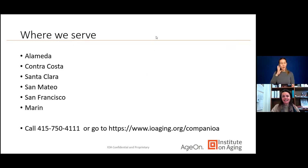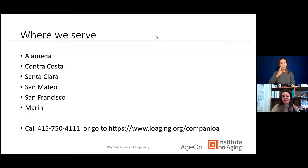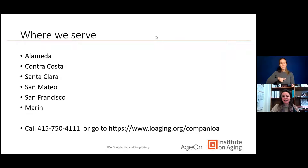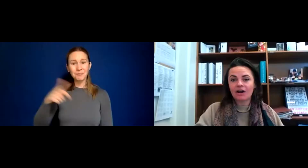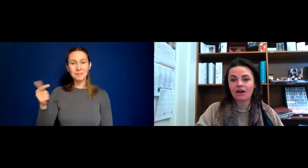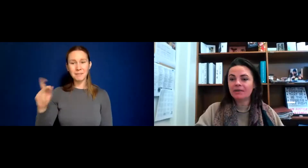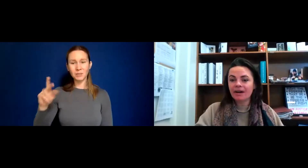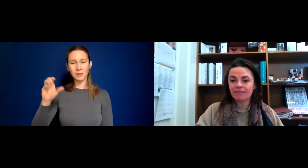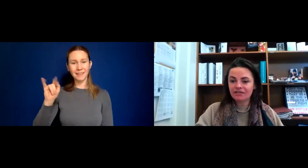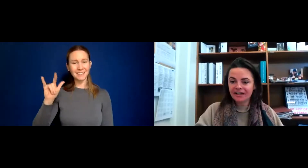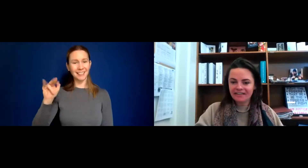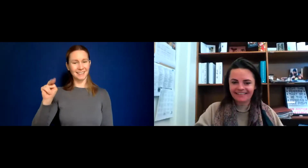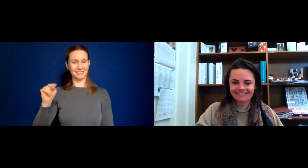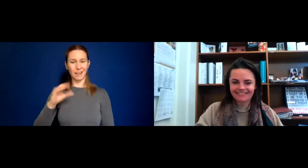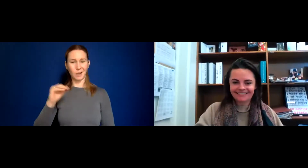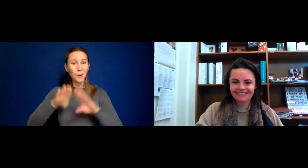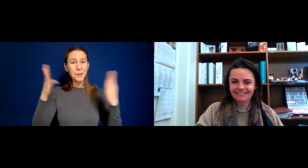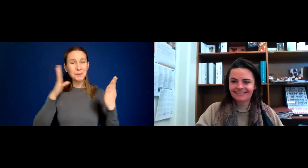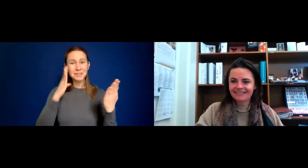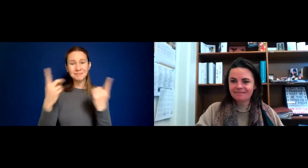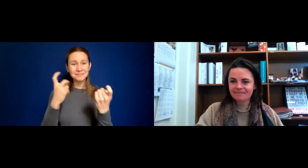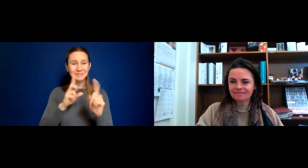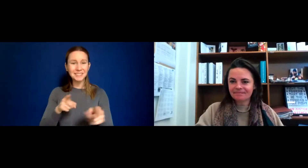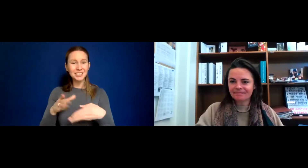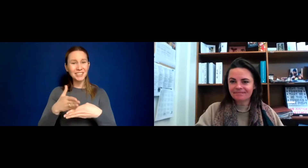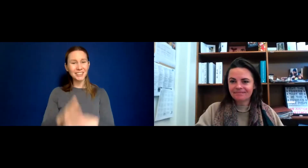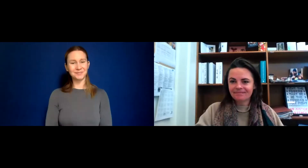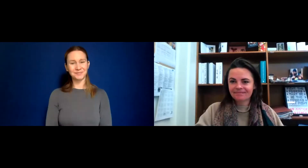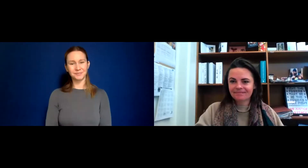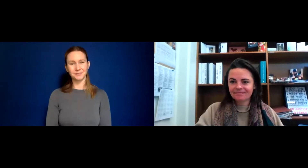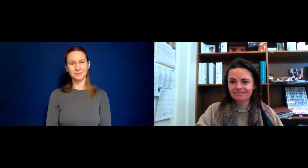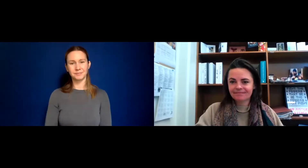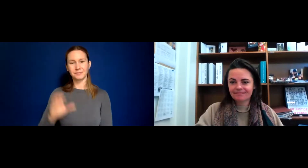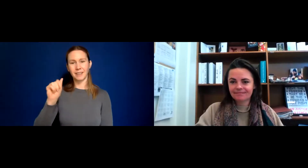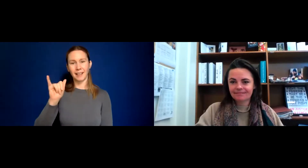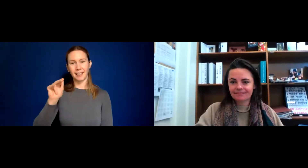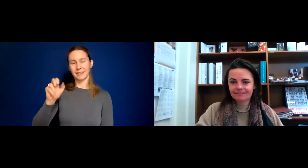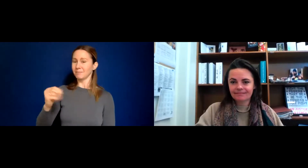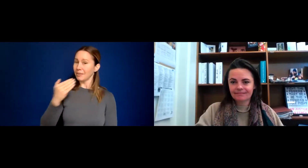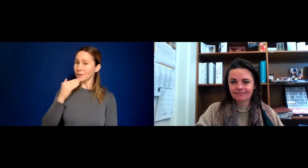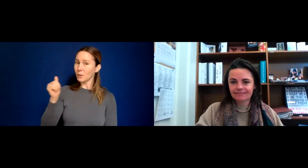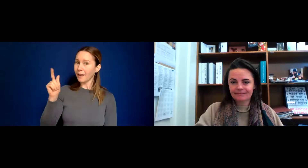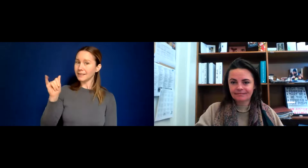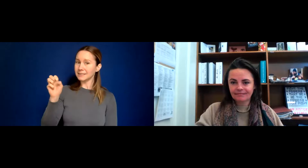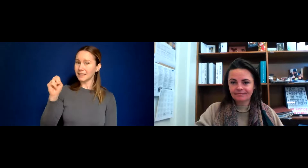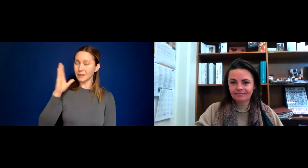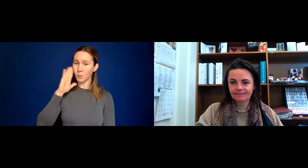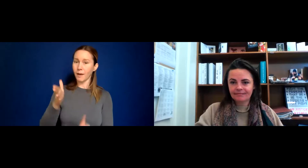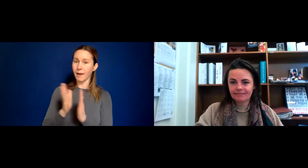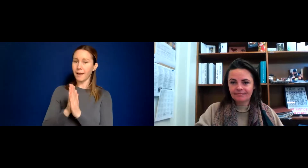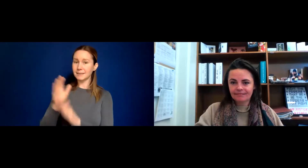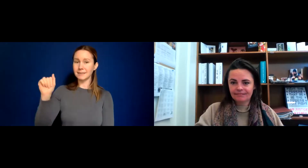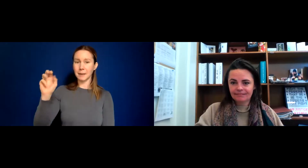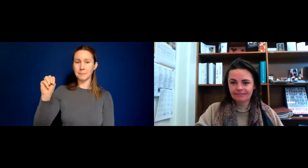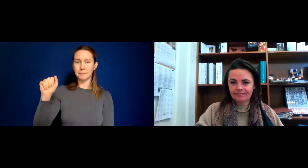to Catlin and open up for sharing. Thank you, Alison. And if we could bring Amanda and Julio